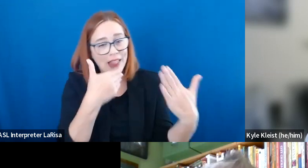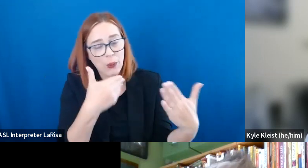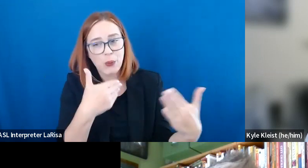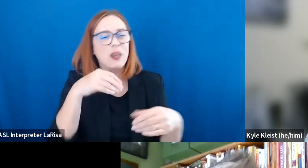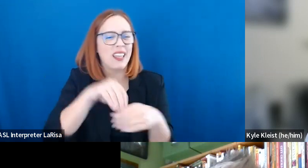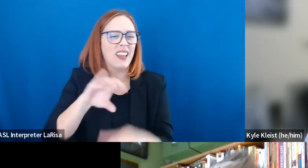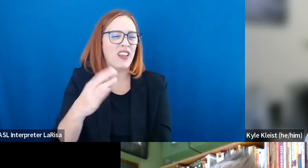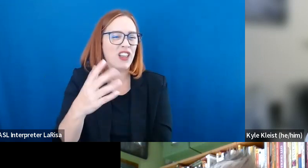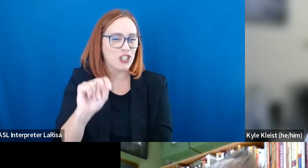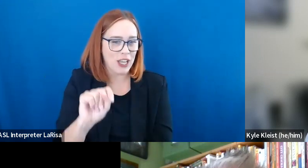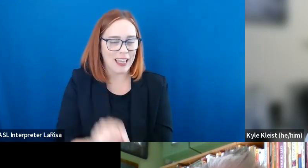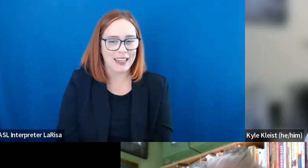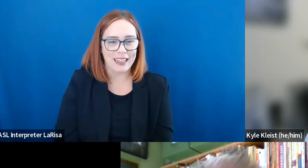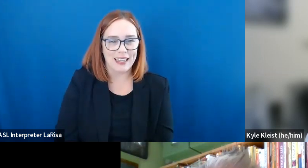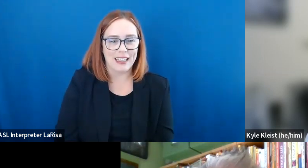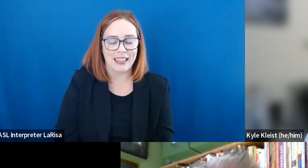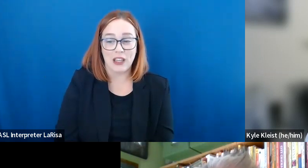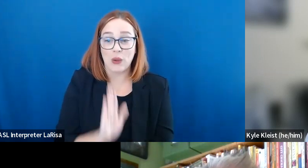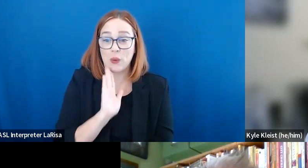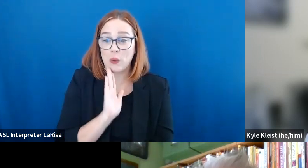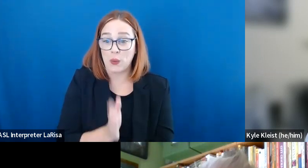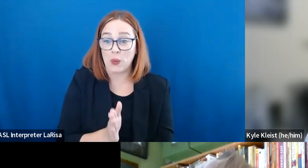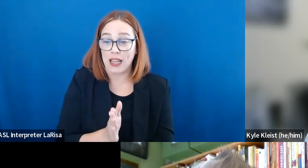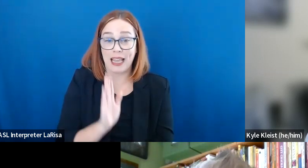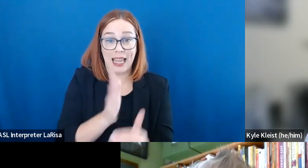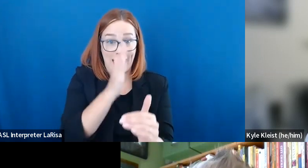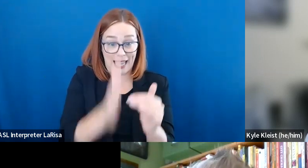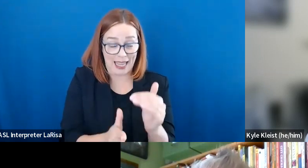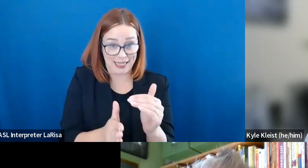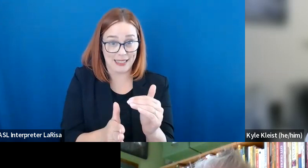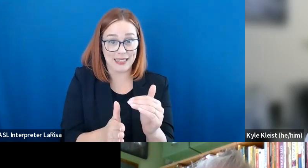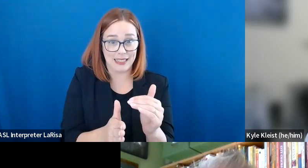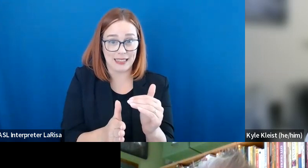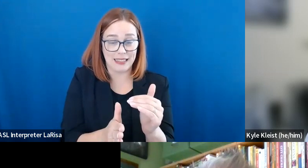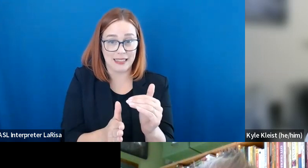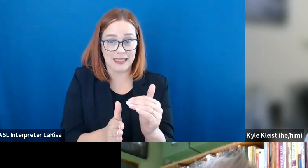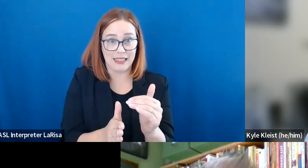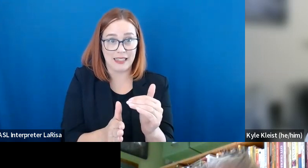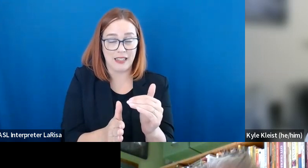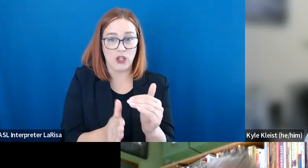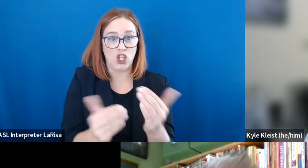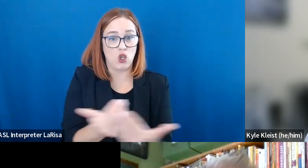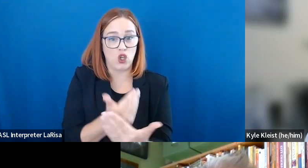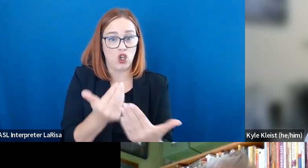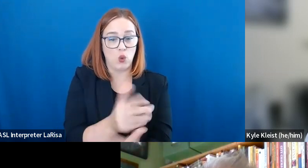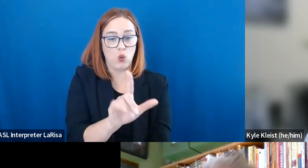chat. We will be ending this session, and there will be a new